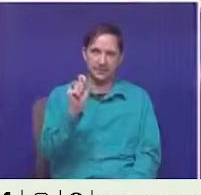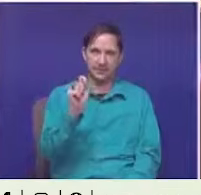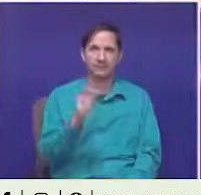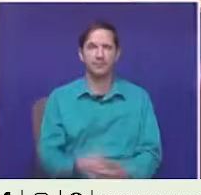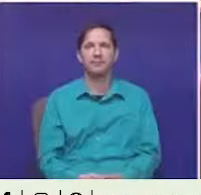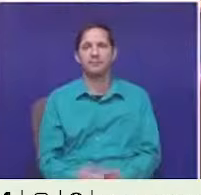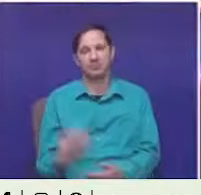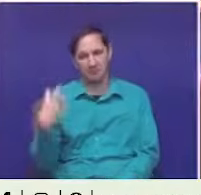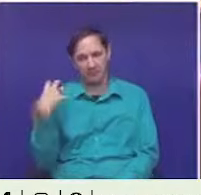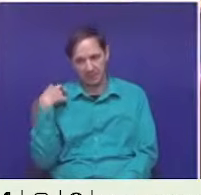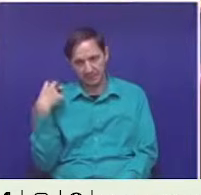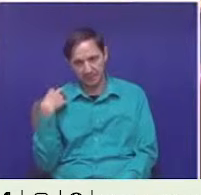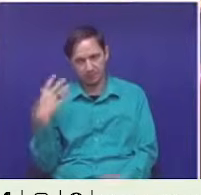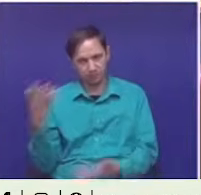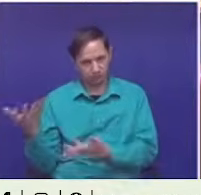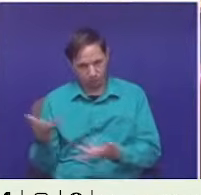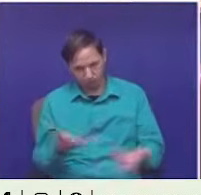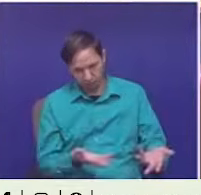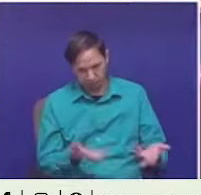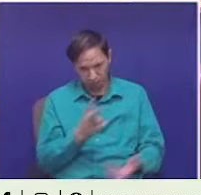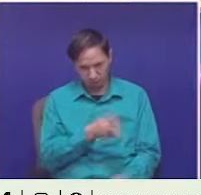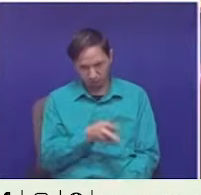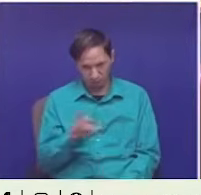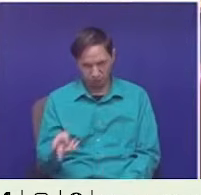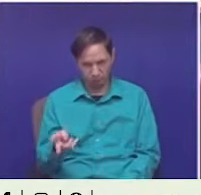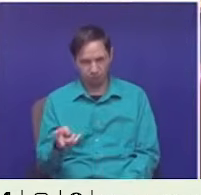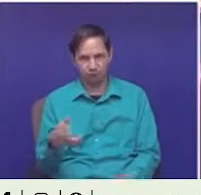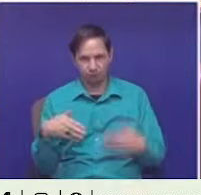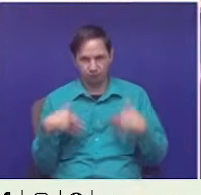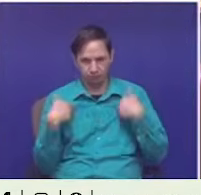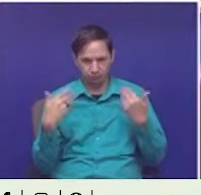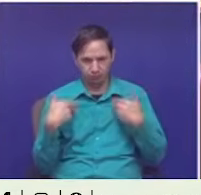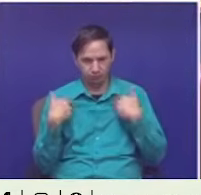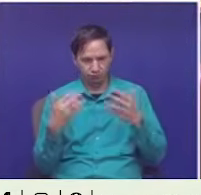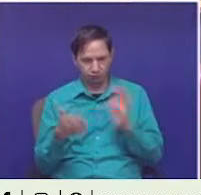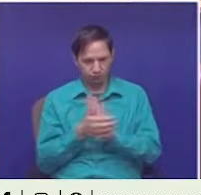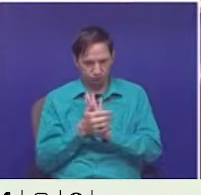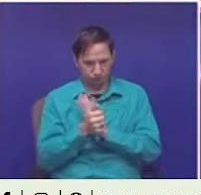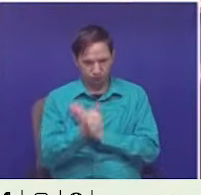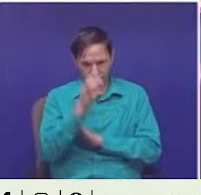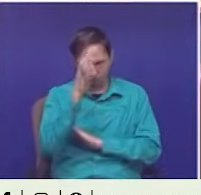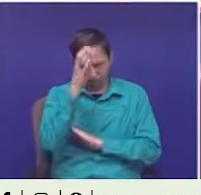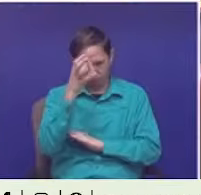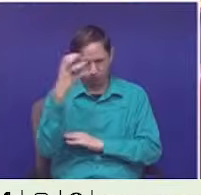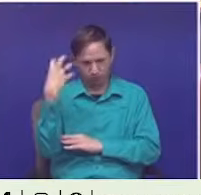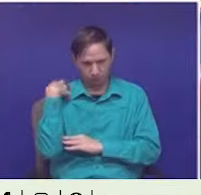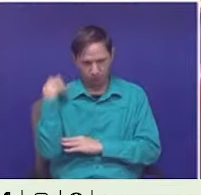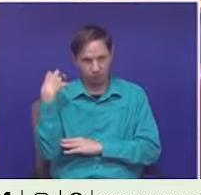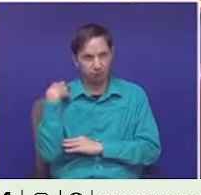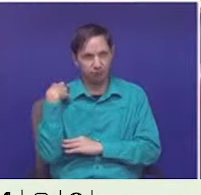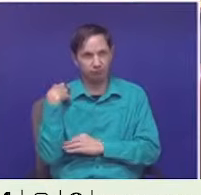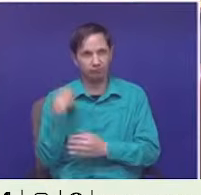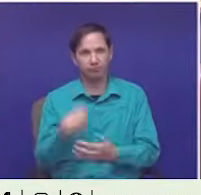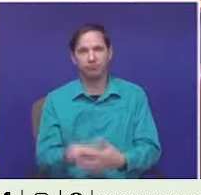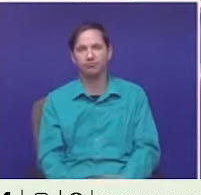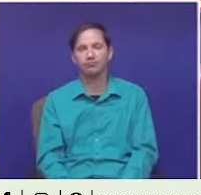Honourable Minister, welcome in the House. Once again, it's great to have a competent minister in the House. Unfortunately, Honourable